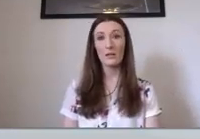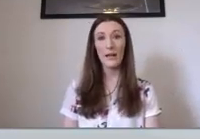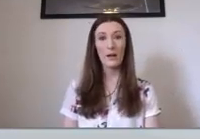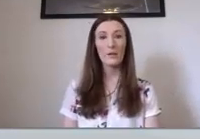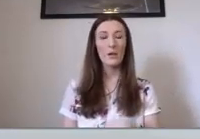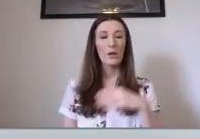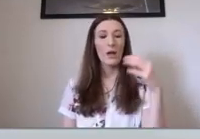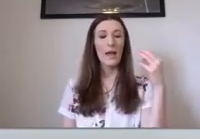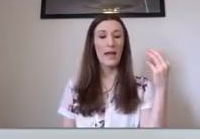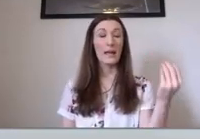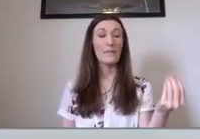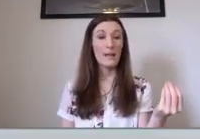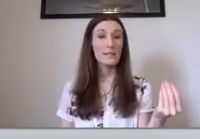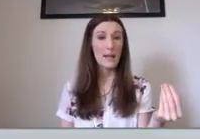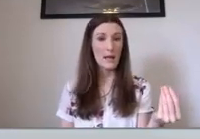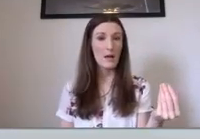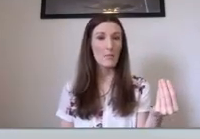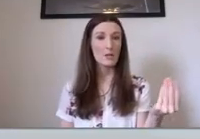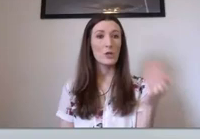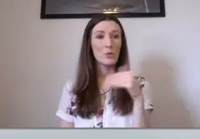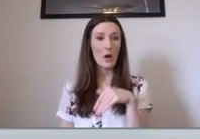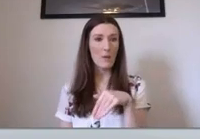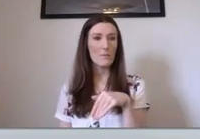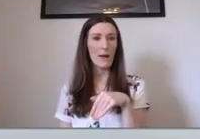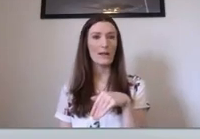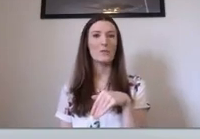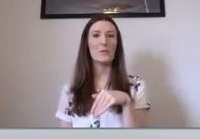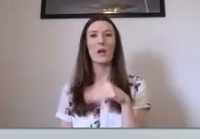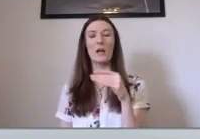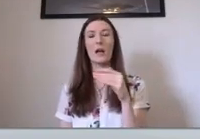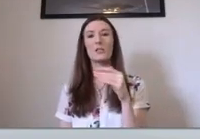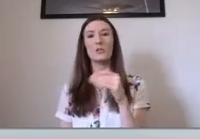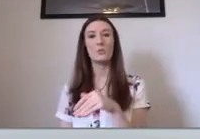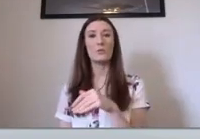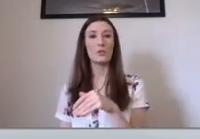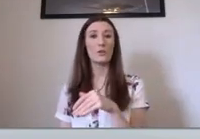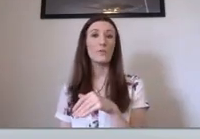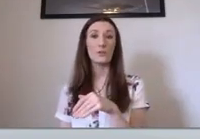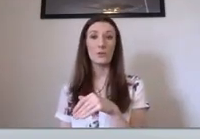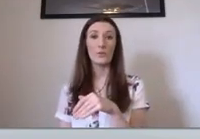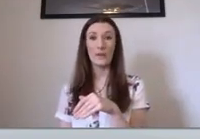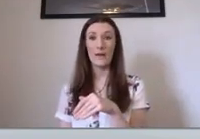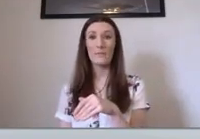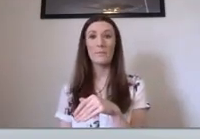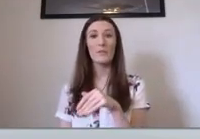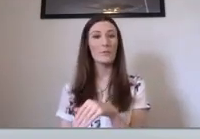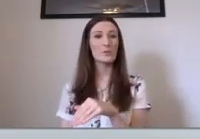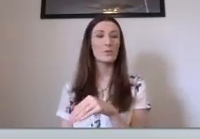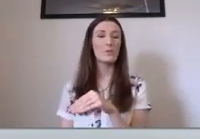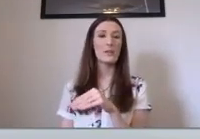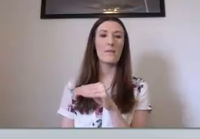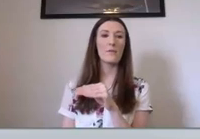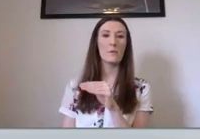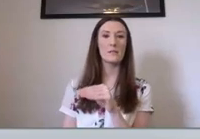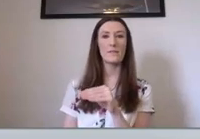Laurent Clerc and convince him to come back to America to start the first school for the deaf. The first